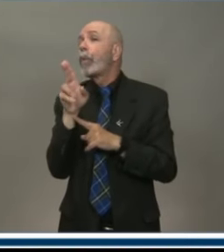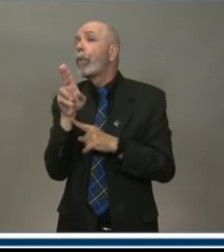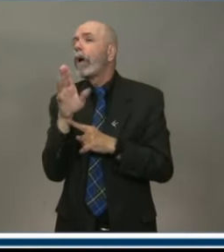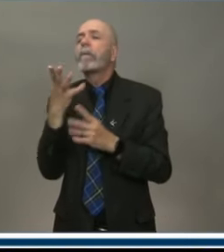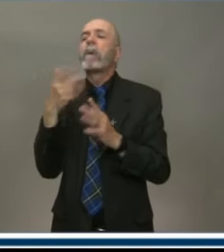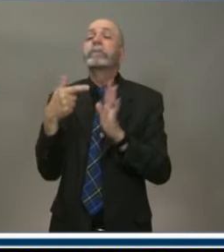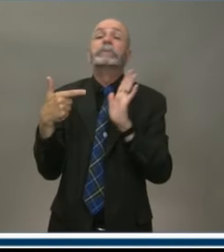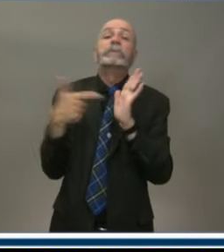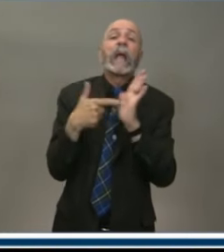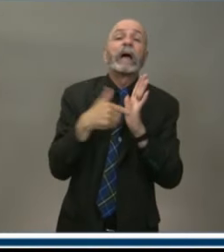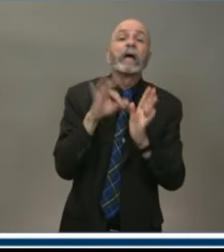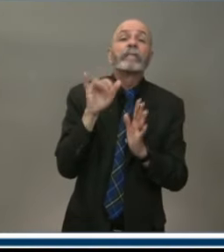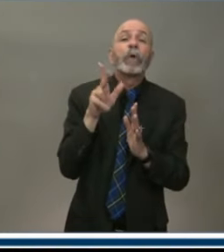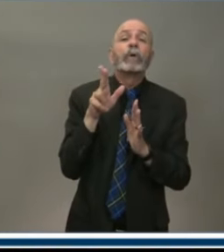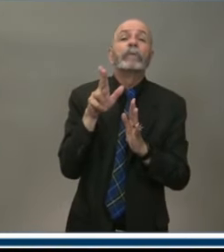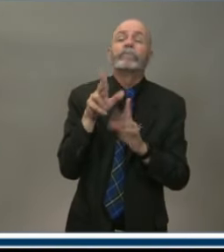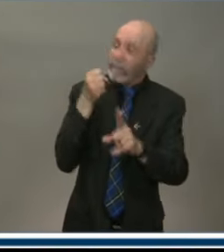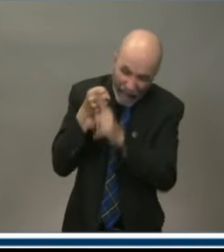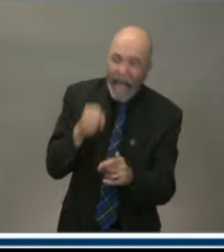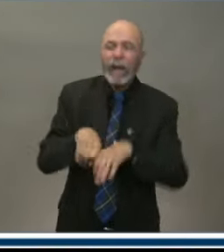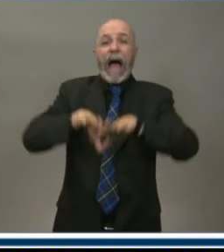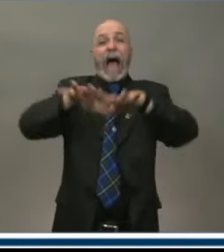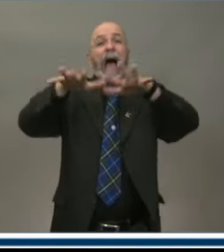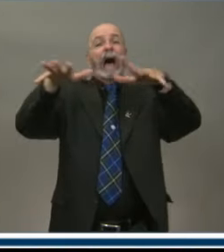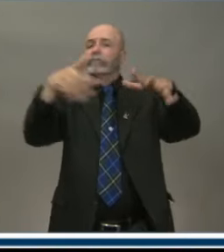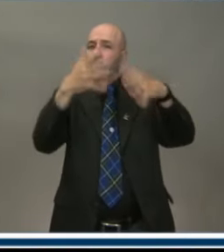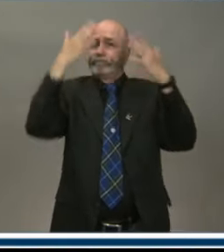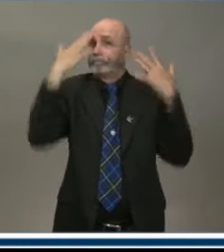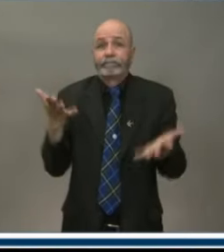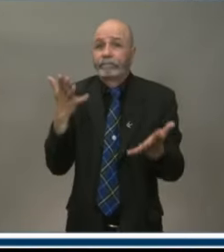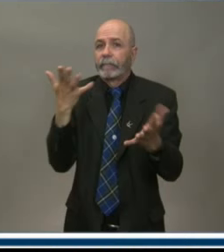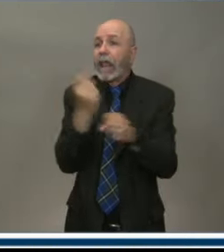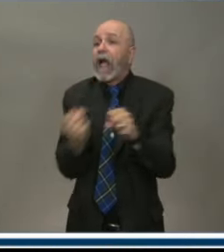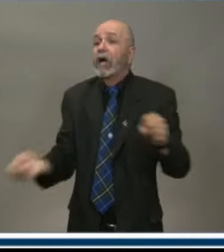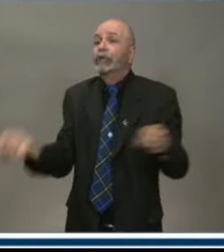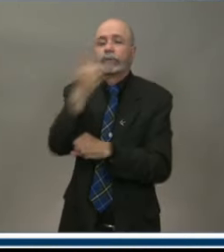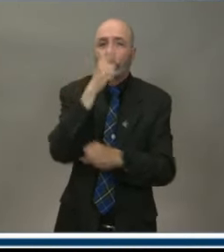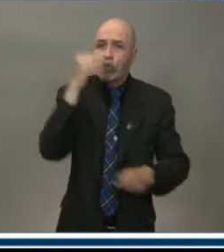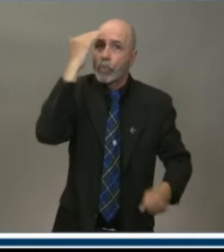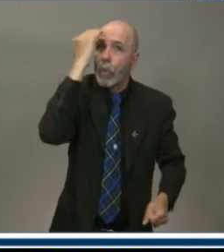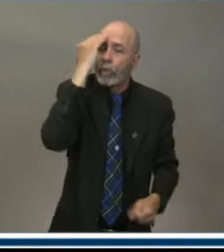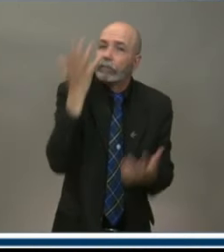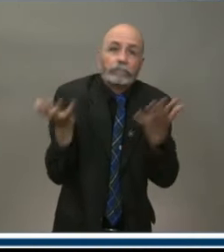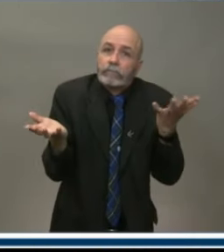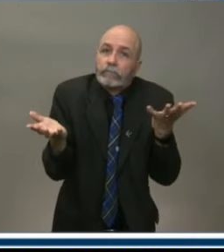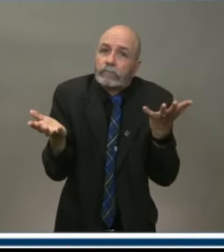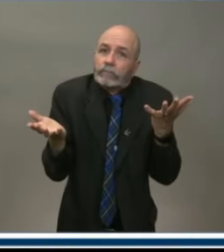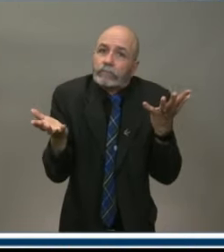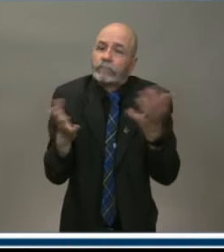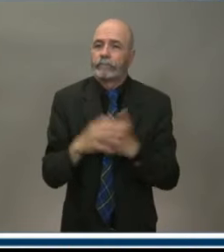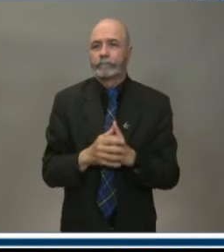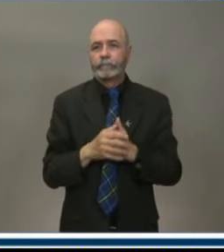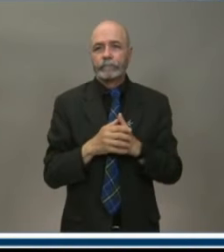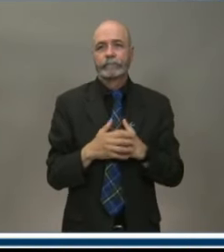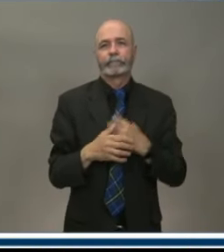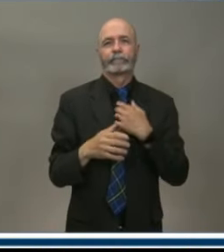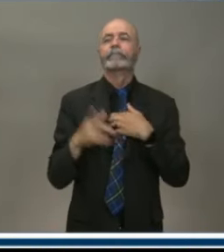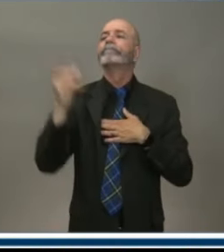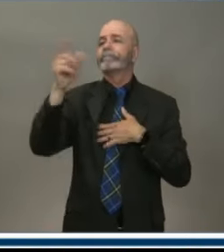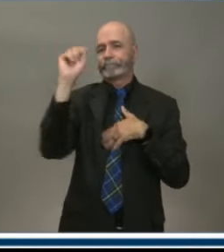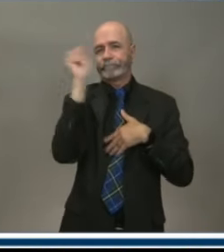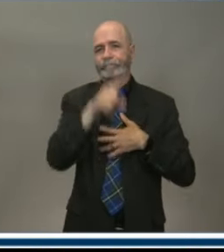influenza into next year. Go ahead, Evan, with your follow-up. My follow-up is also